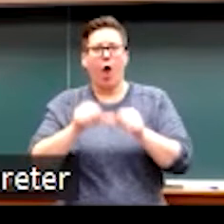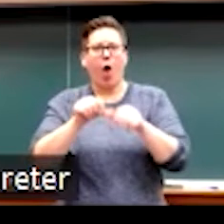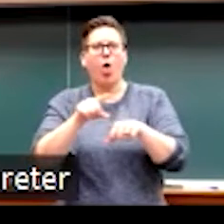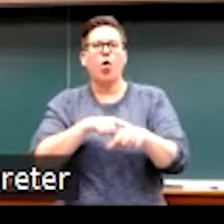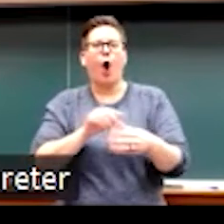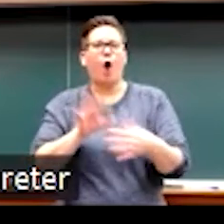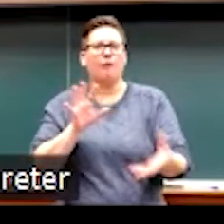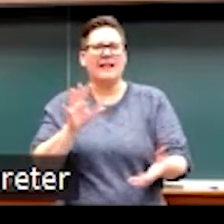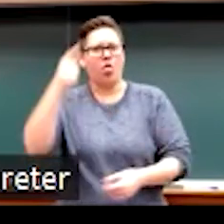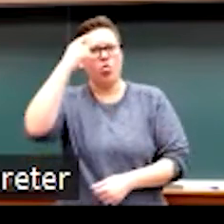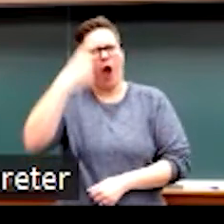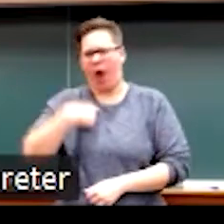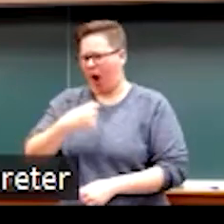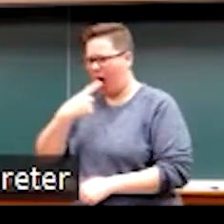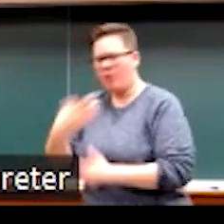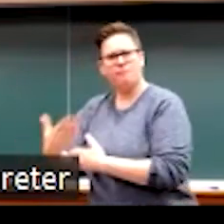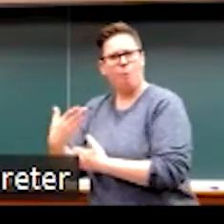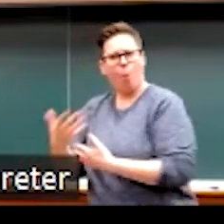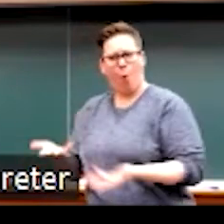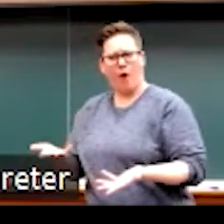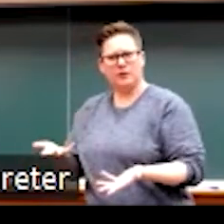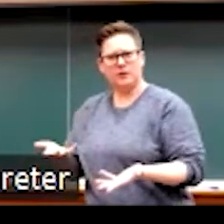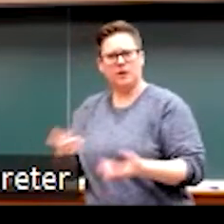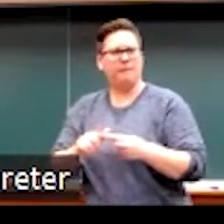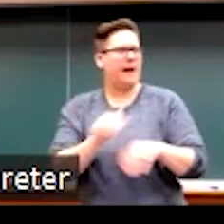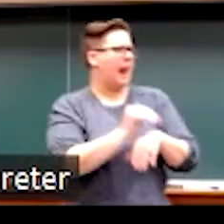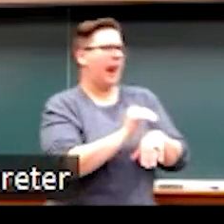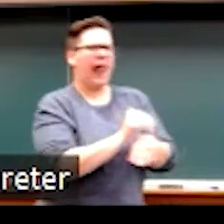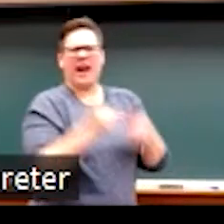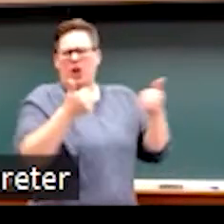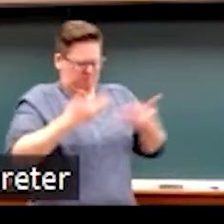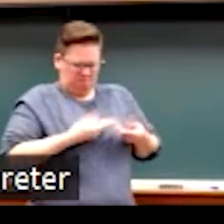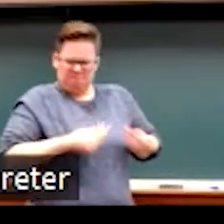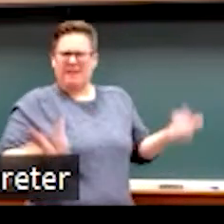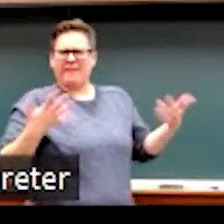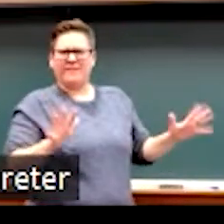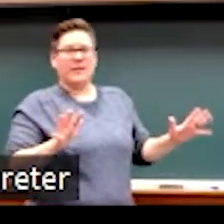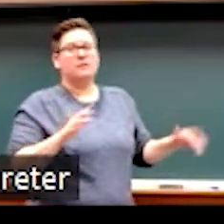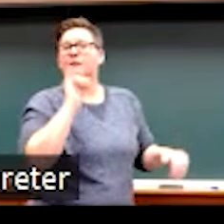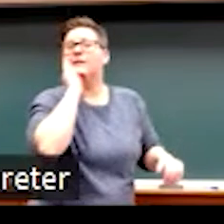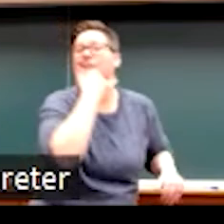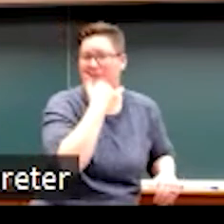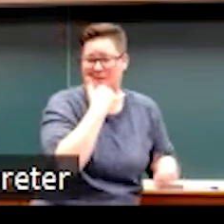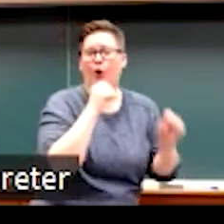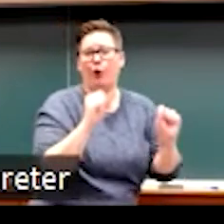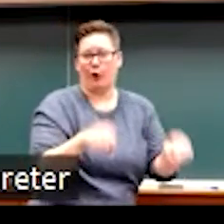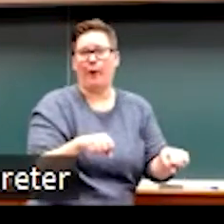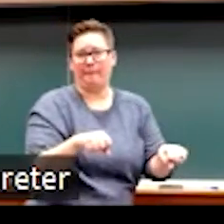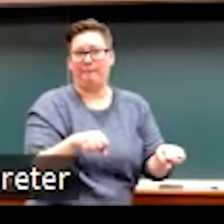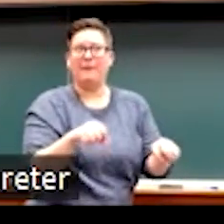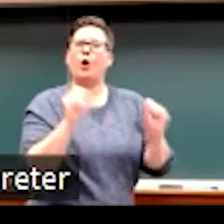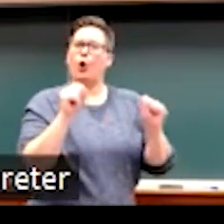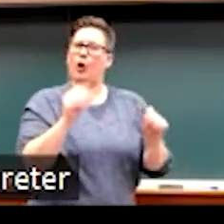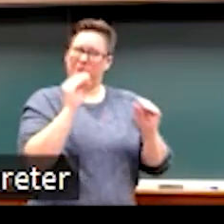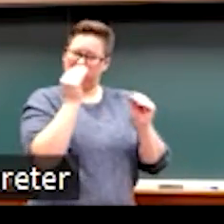release. So if they think, oh, I took this morning, but at night I'm good to go, they might be mistaken in that regard as well and could